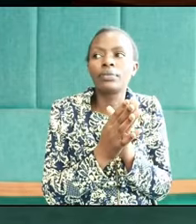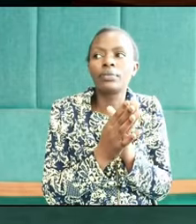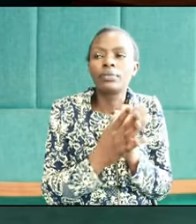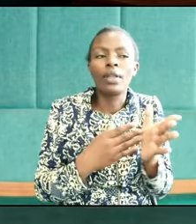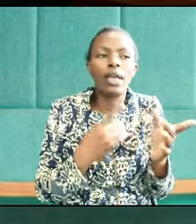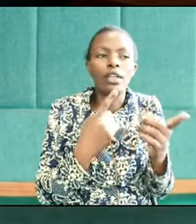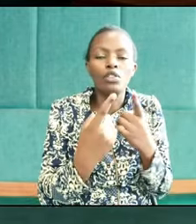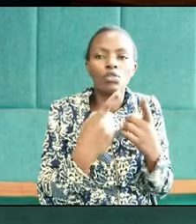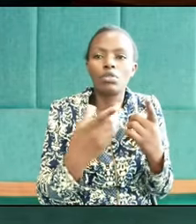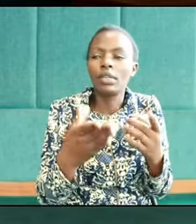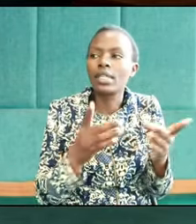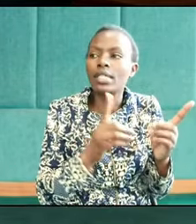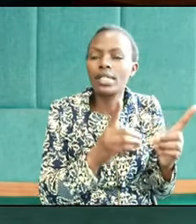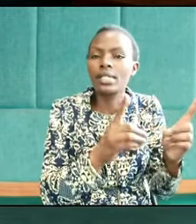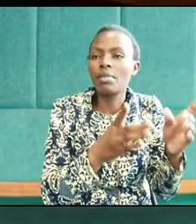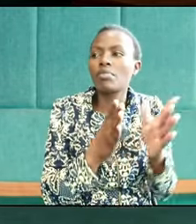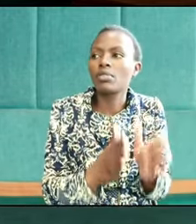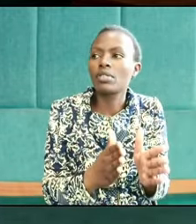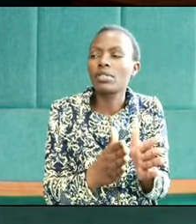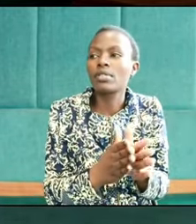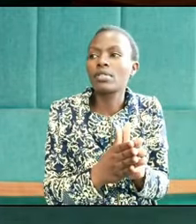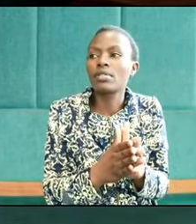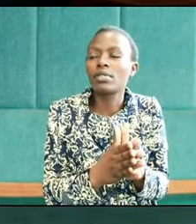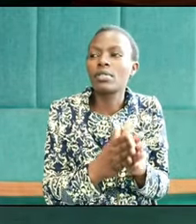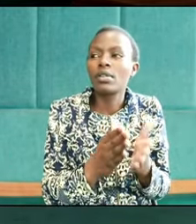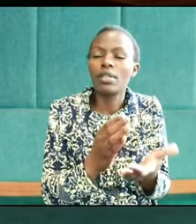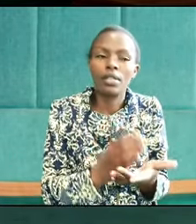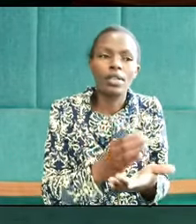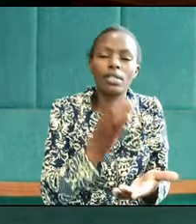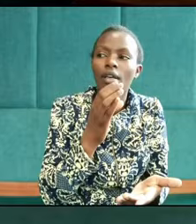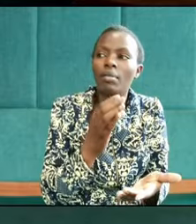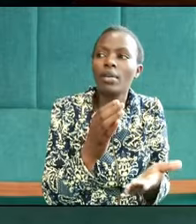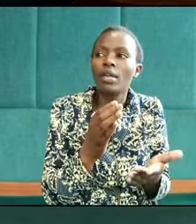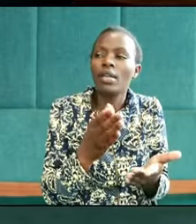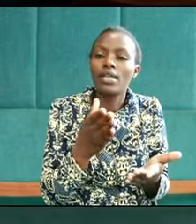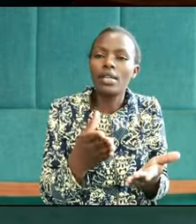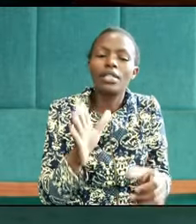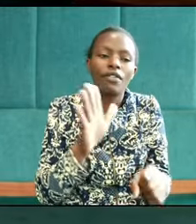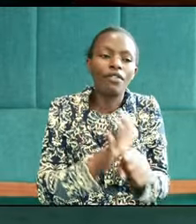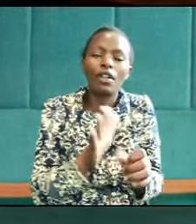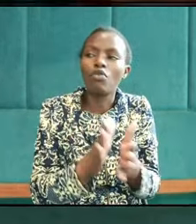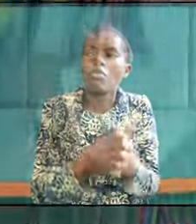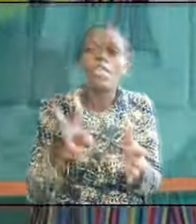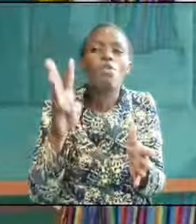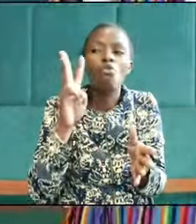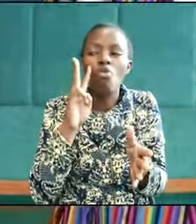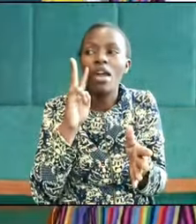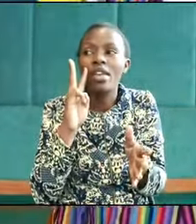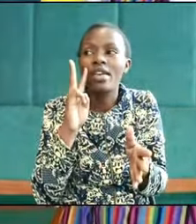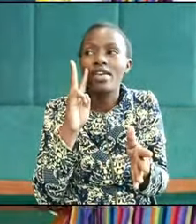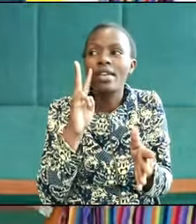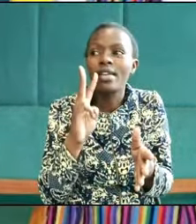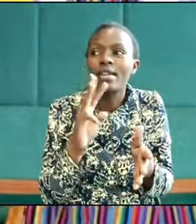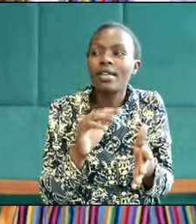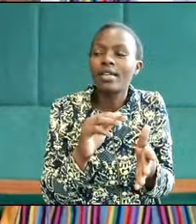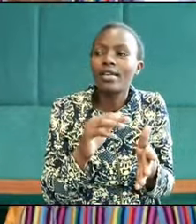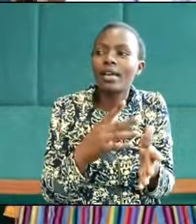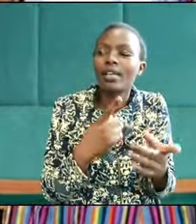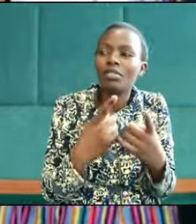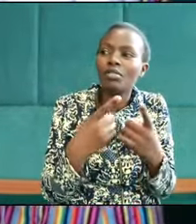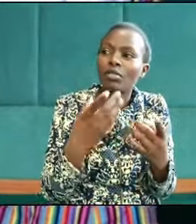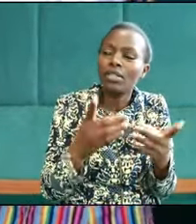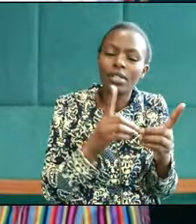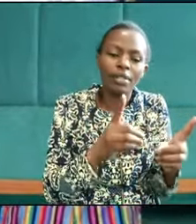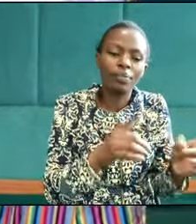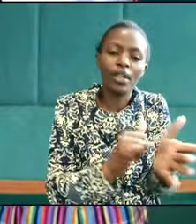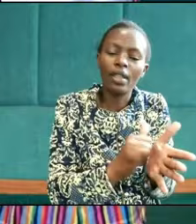And he told his disciples, the cup was filled with unfermented wine, which is grape juice. And he told his disciples